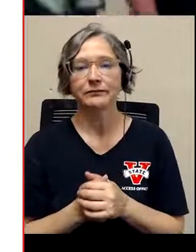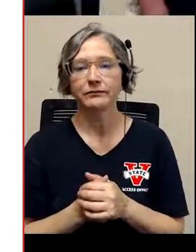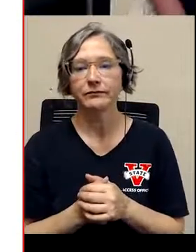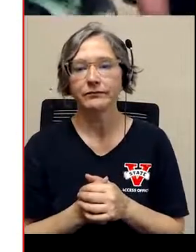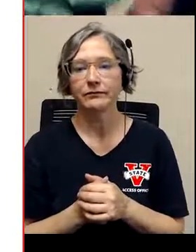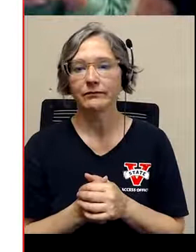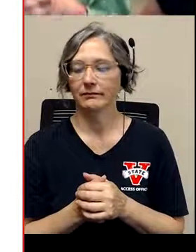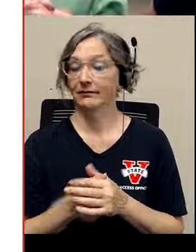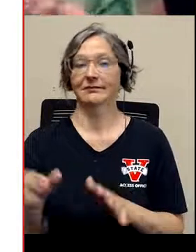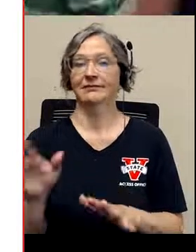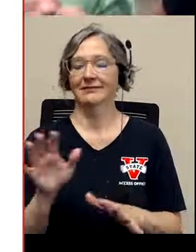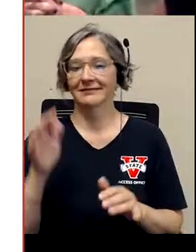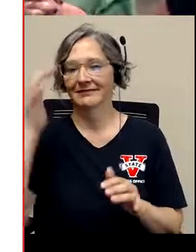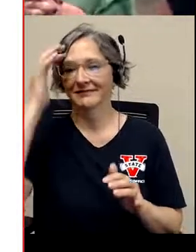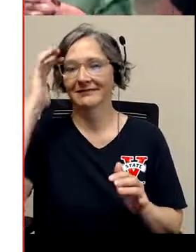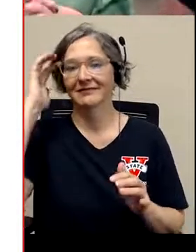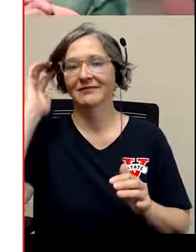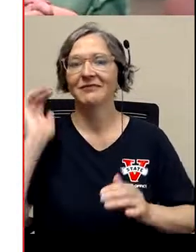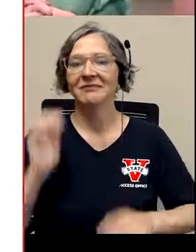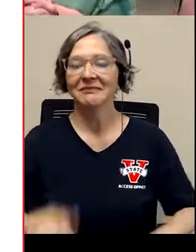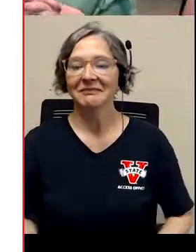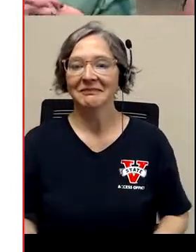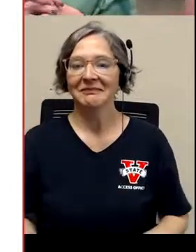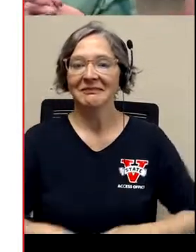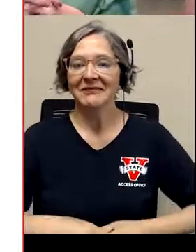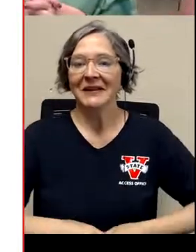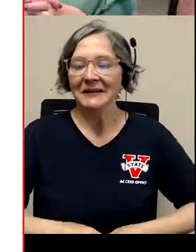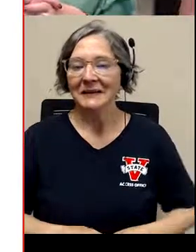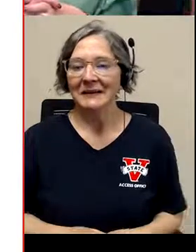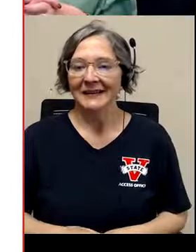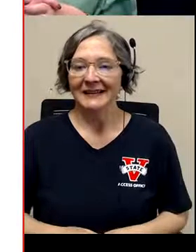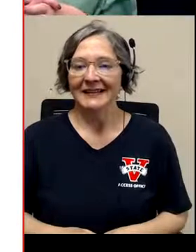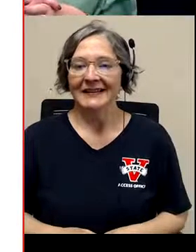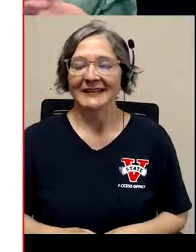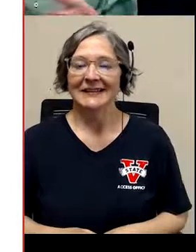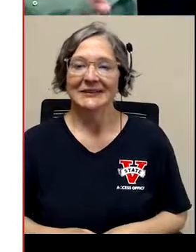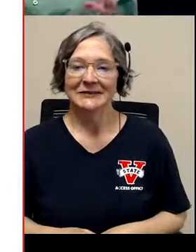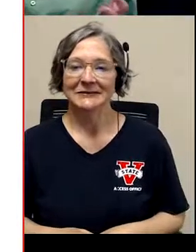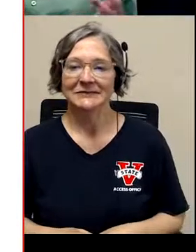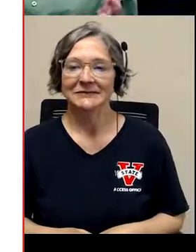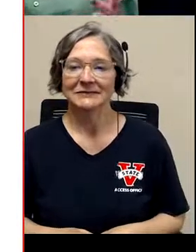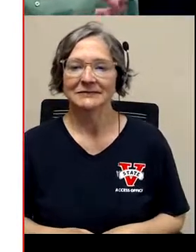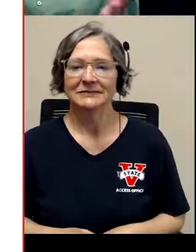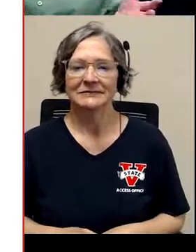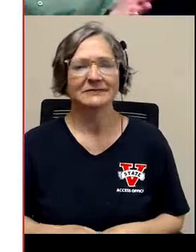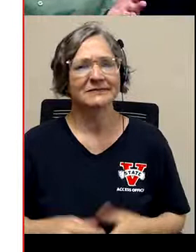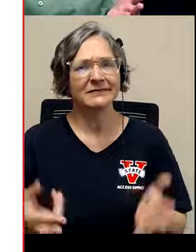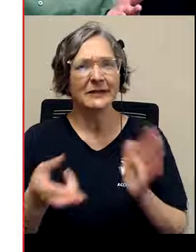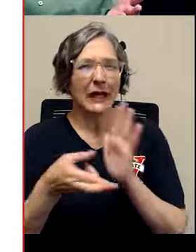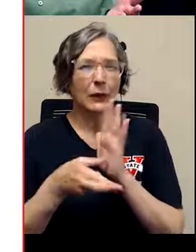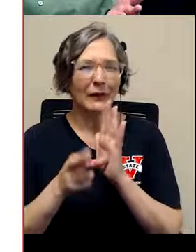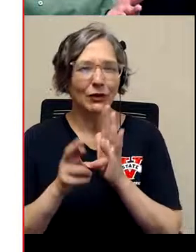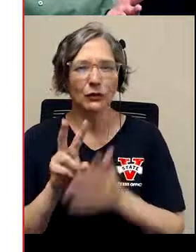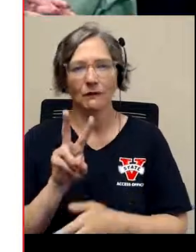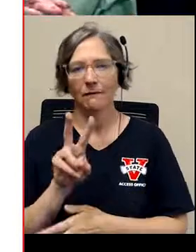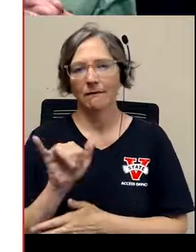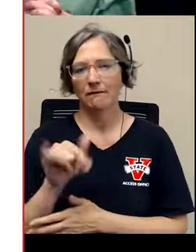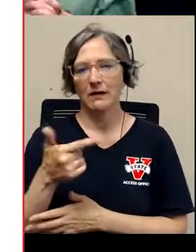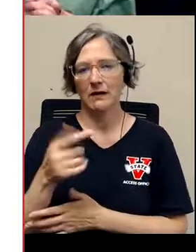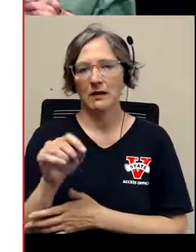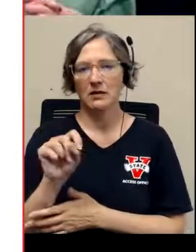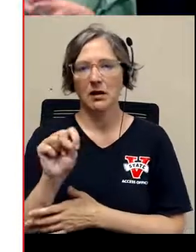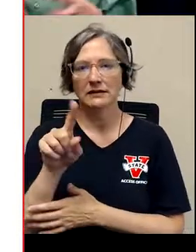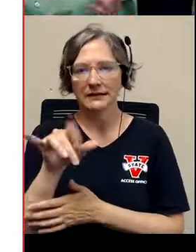There we go. That was weird. So let's just review what Vygotsky's theory is, right?